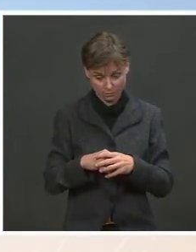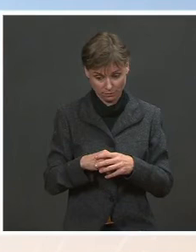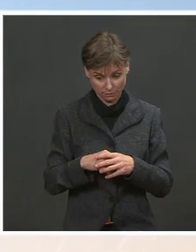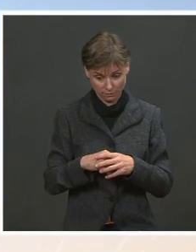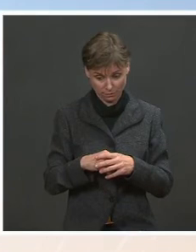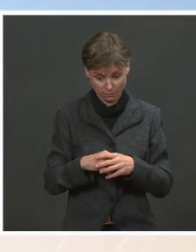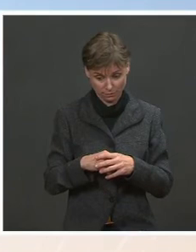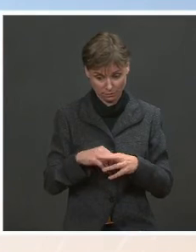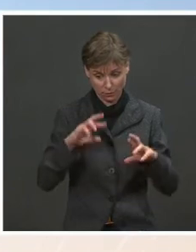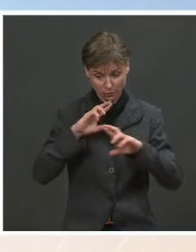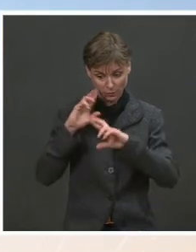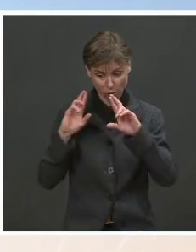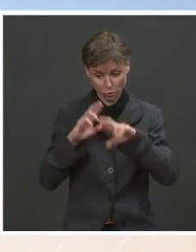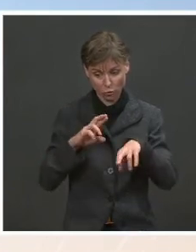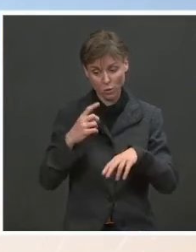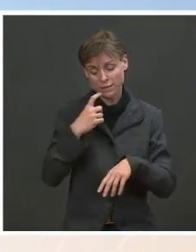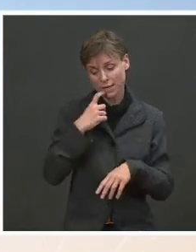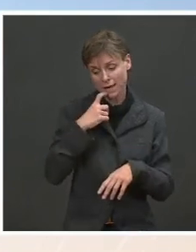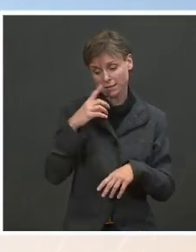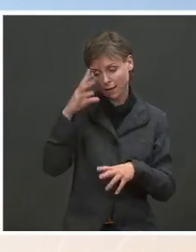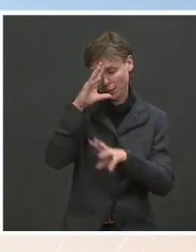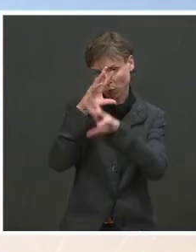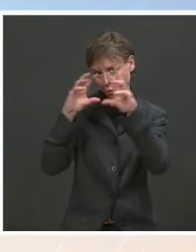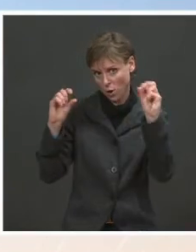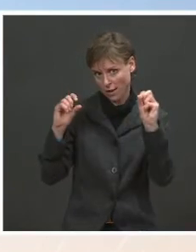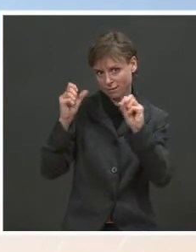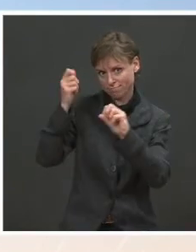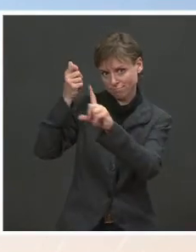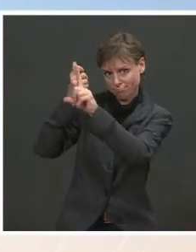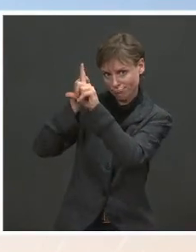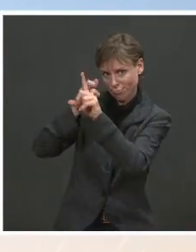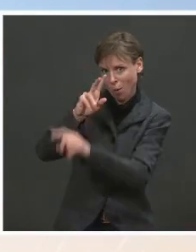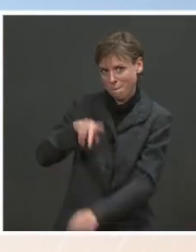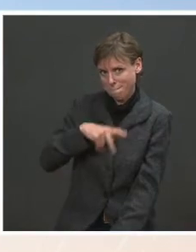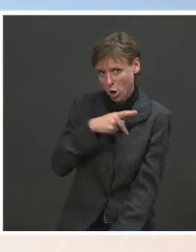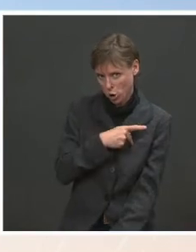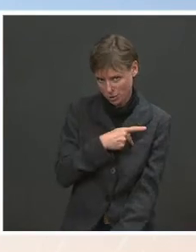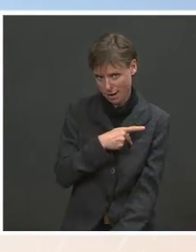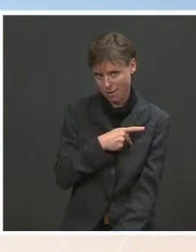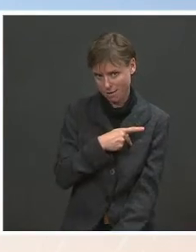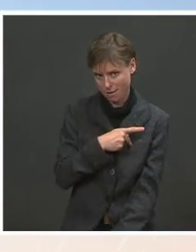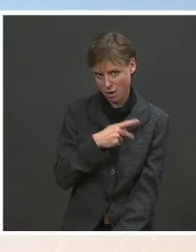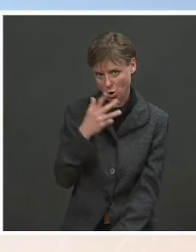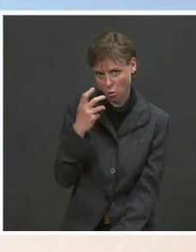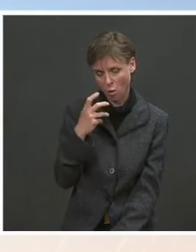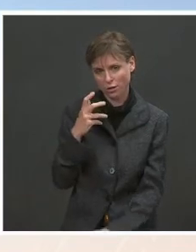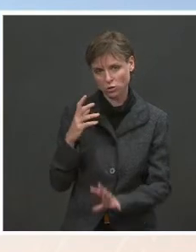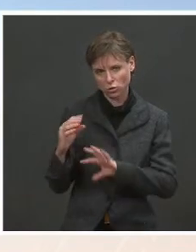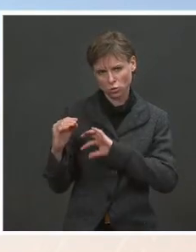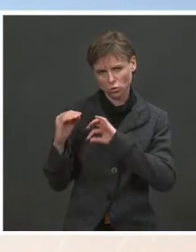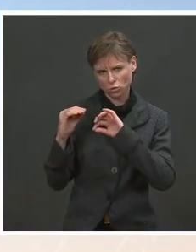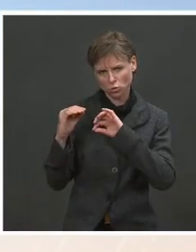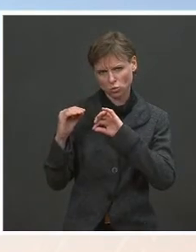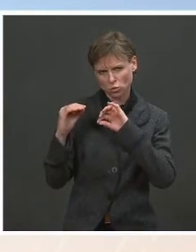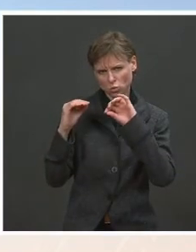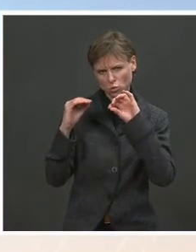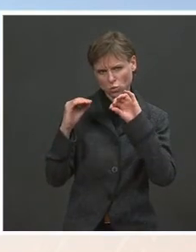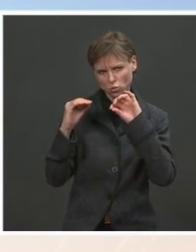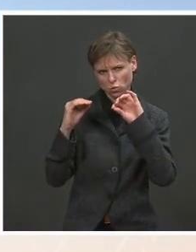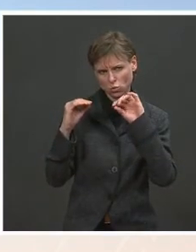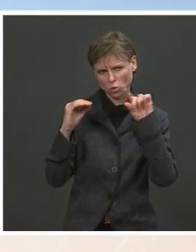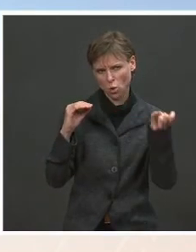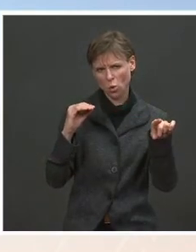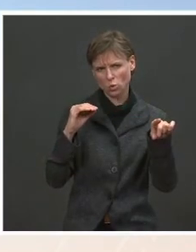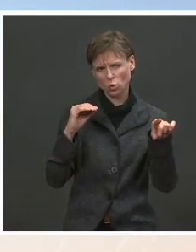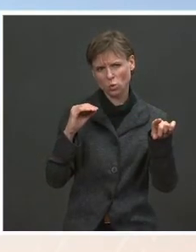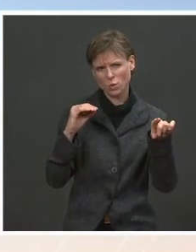personally opposes the reopening of the Homestead Detention Center in Florida. Does he have a personal view on it, or is